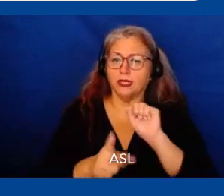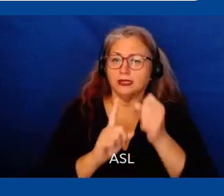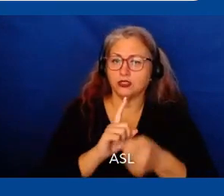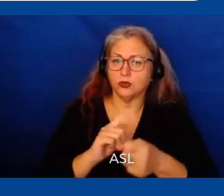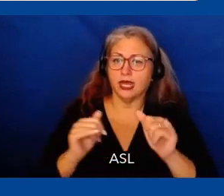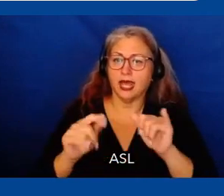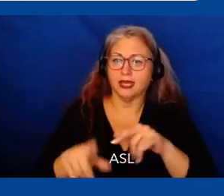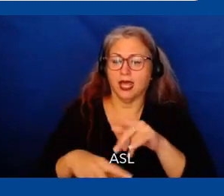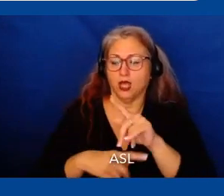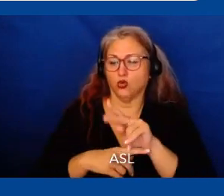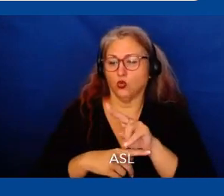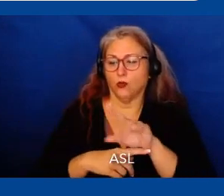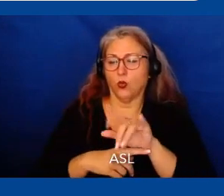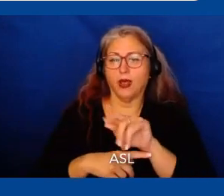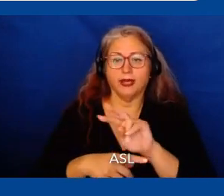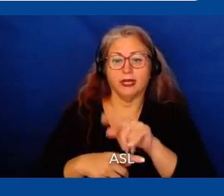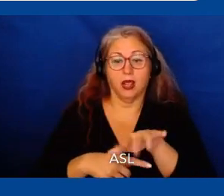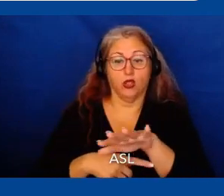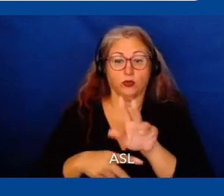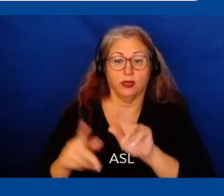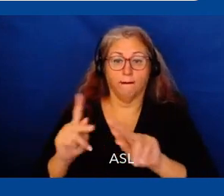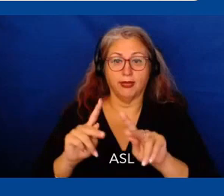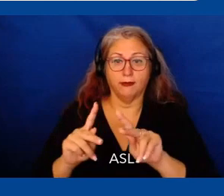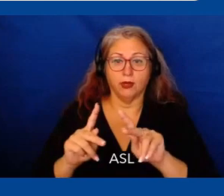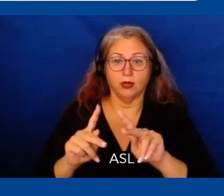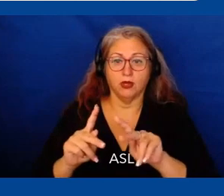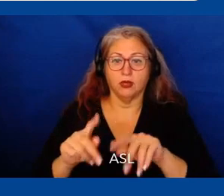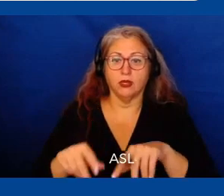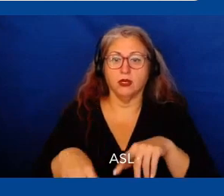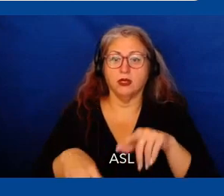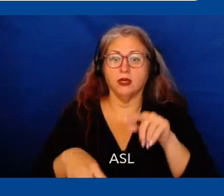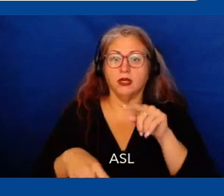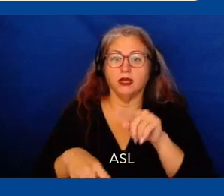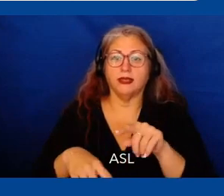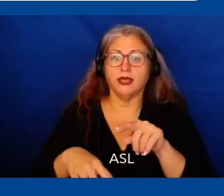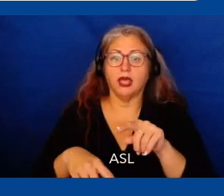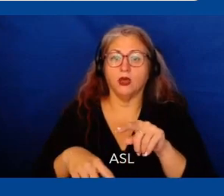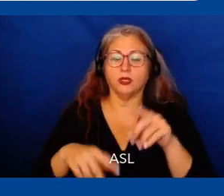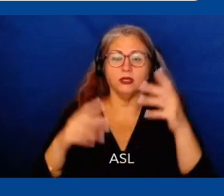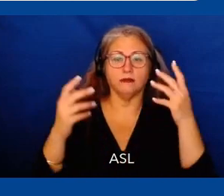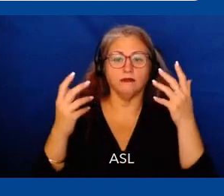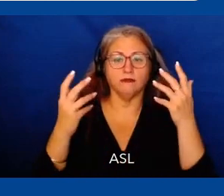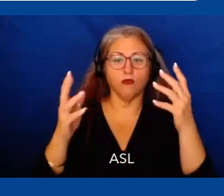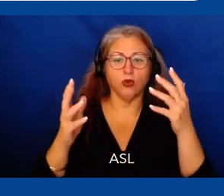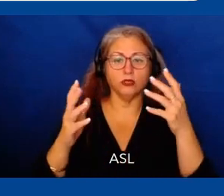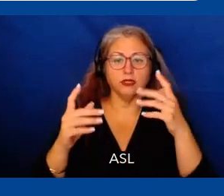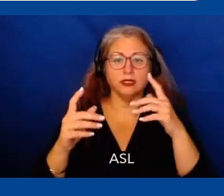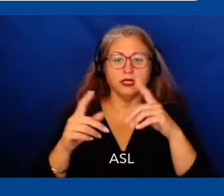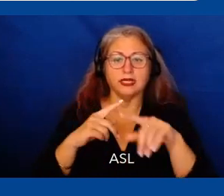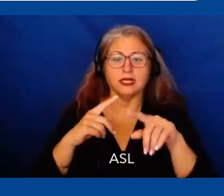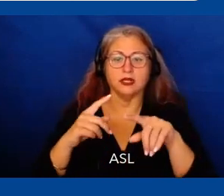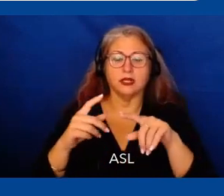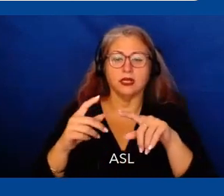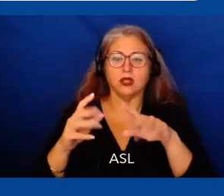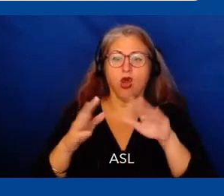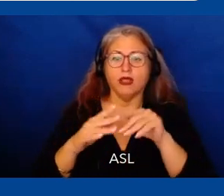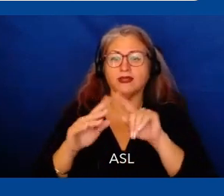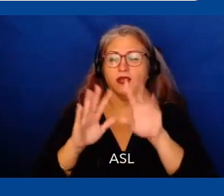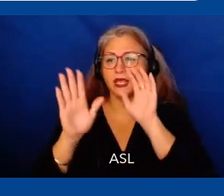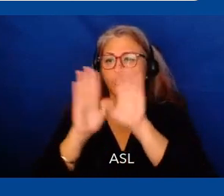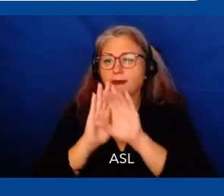the hubula, the people whose voice, whose images were being recorded